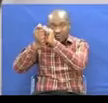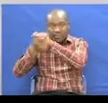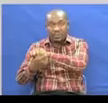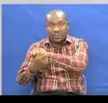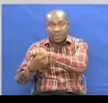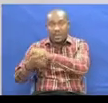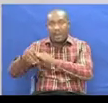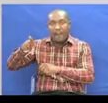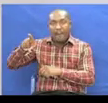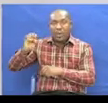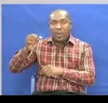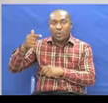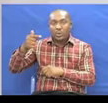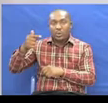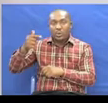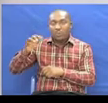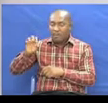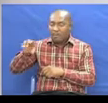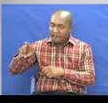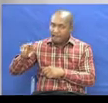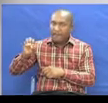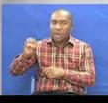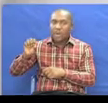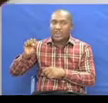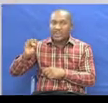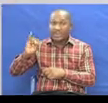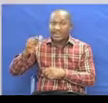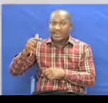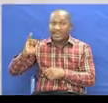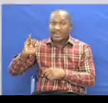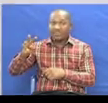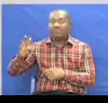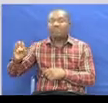+3. Then x will be equal to 9.